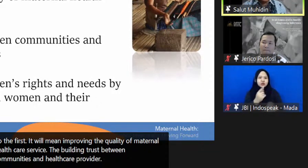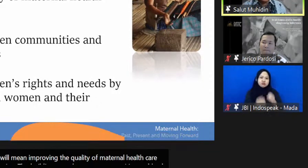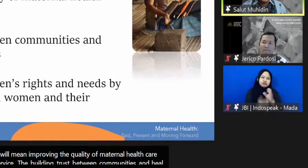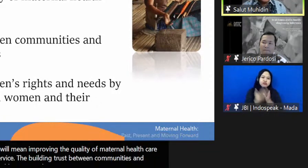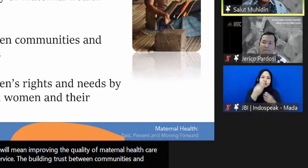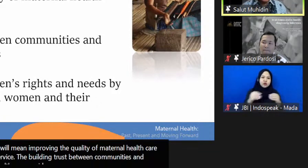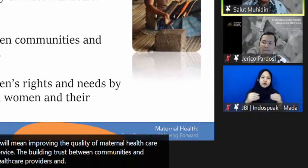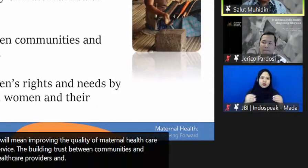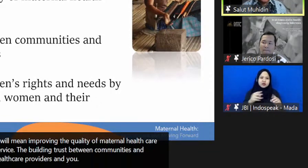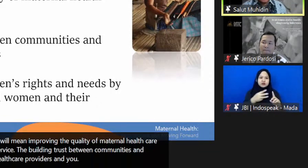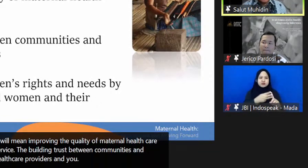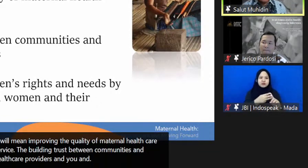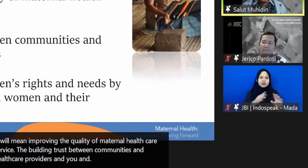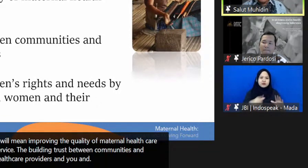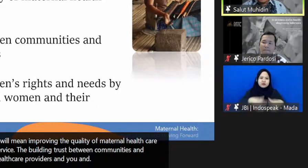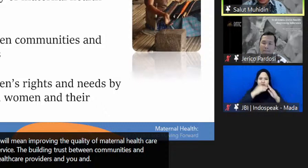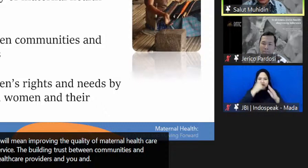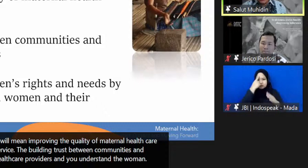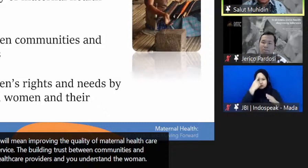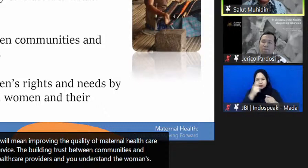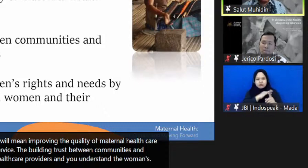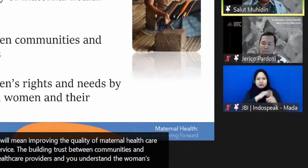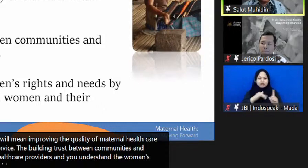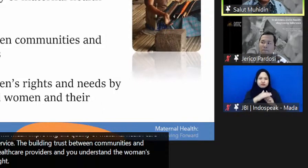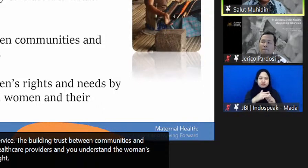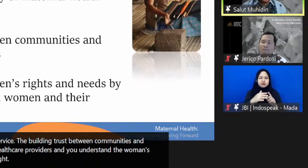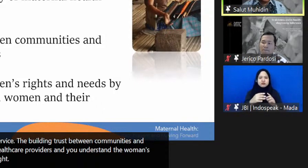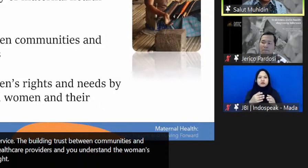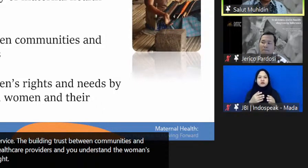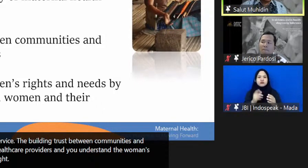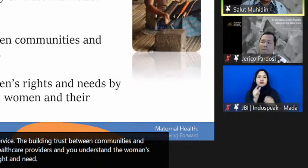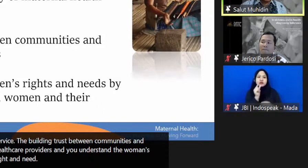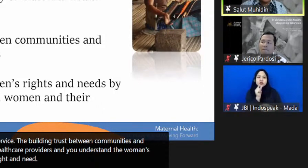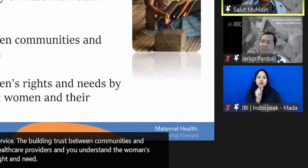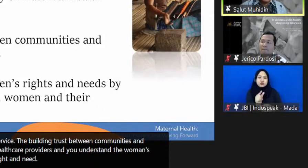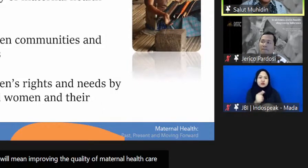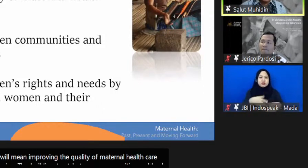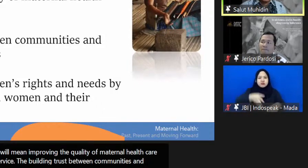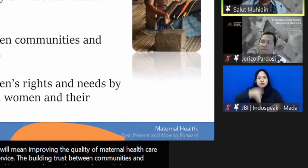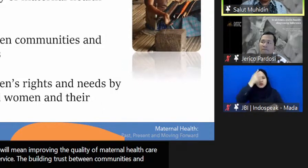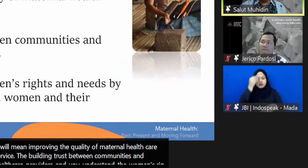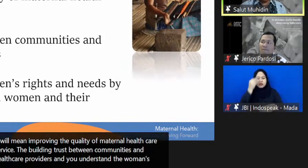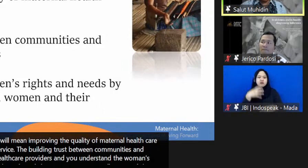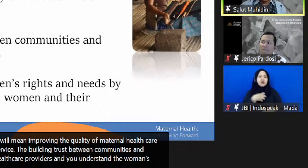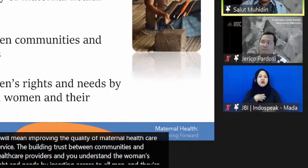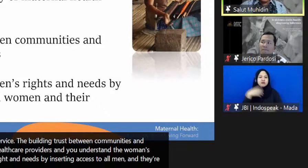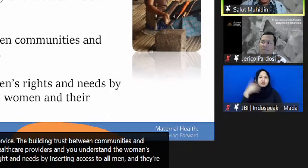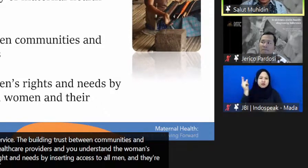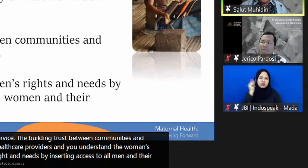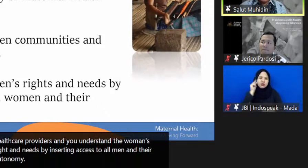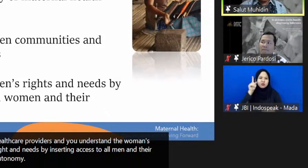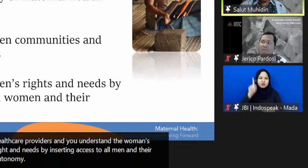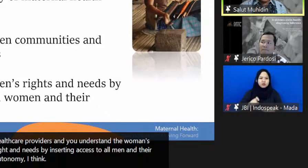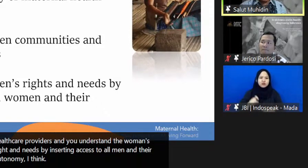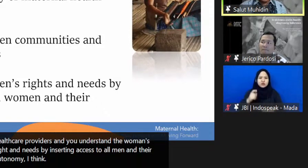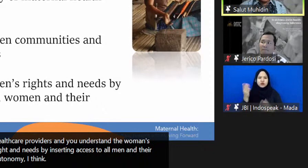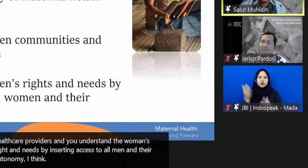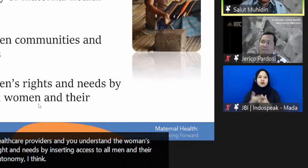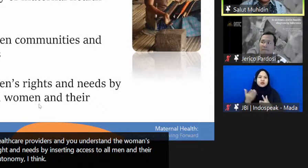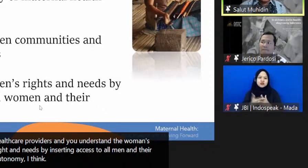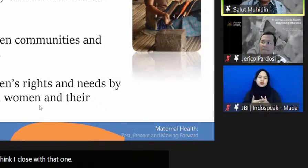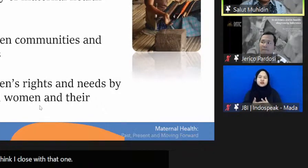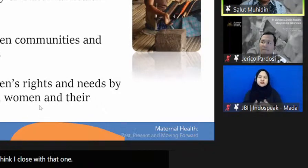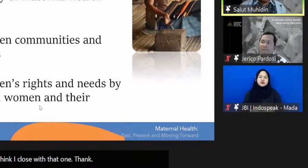providers, and U, understanding women's rights and needs by ensuring access to all women and their autonomy. I think I close with that